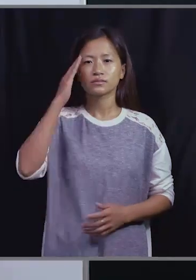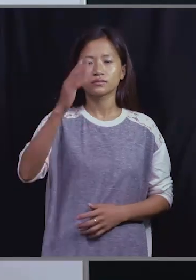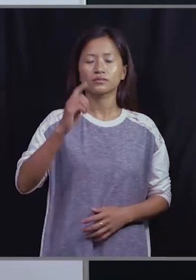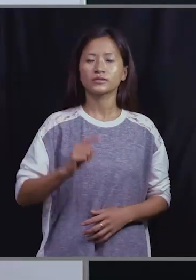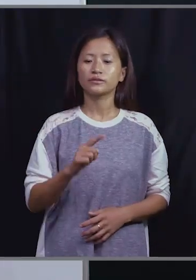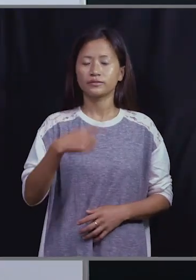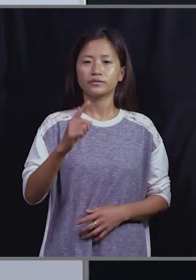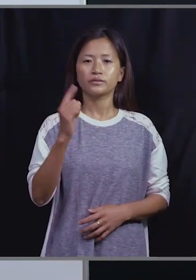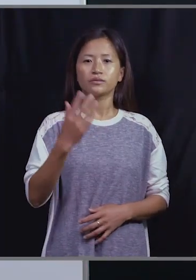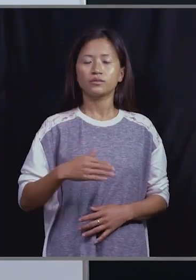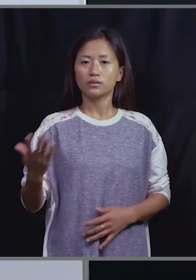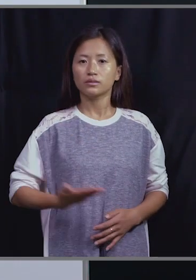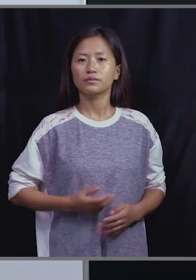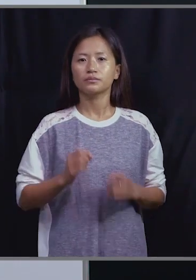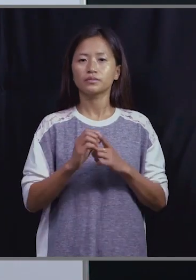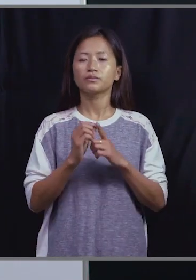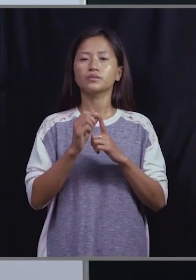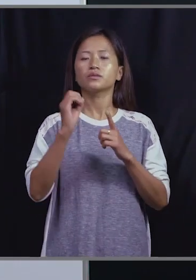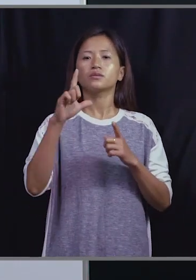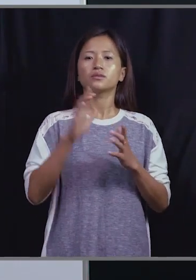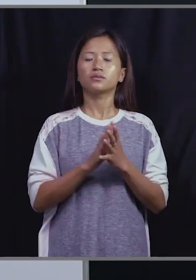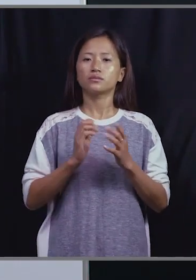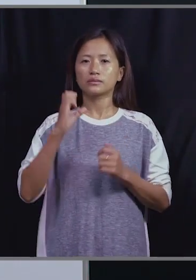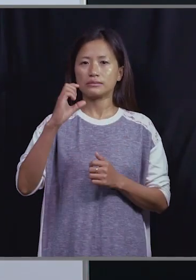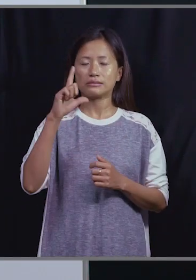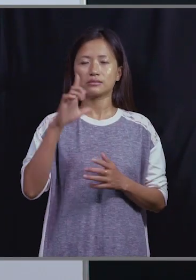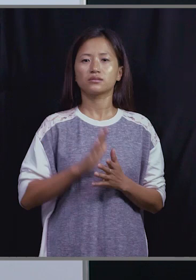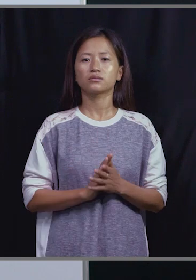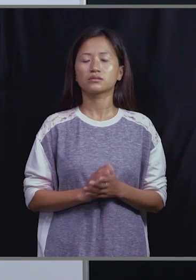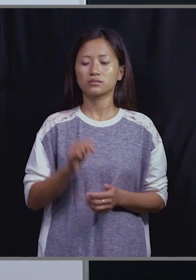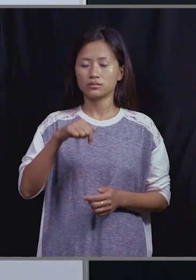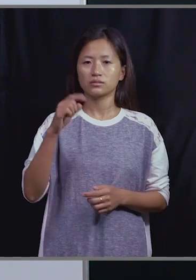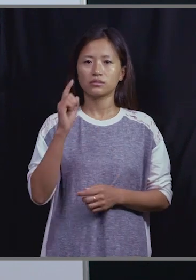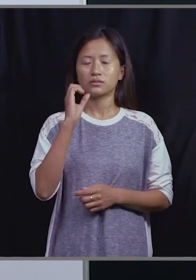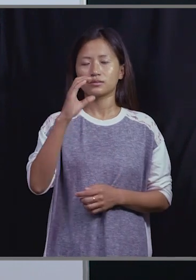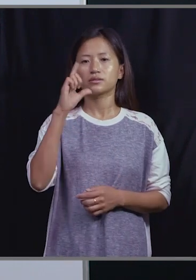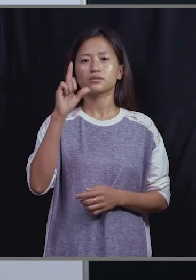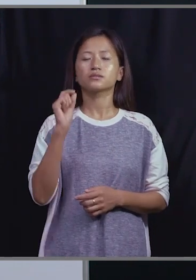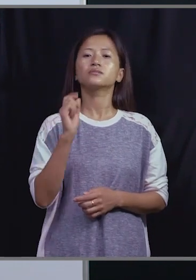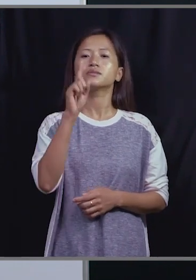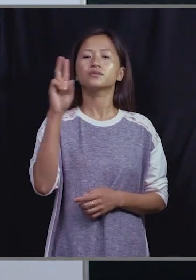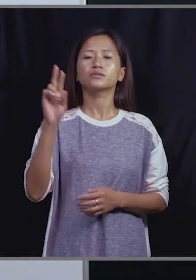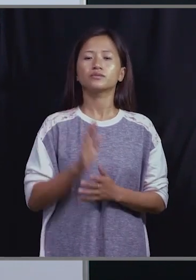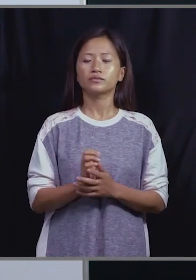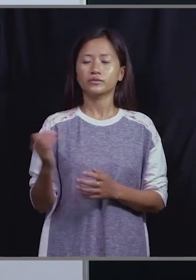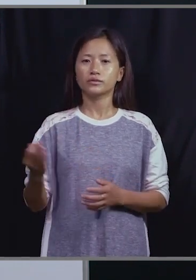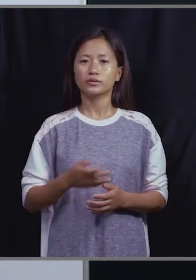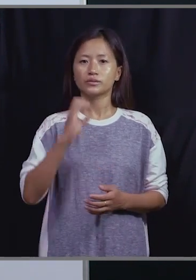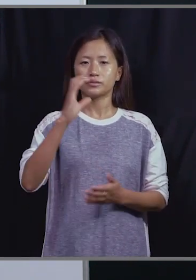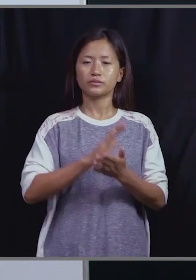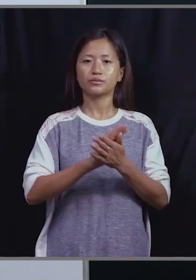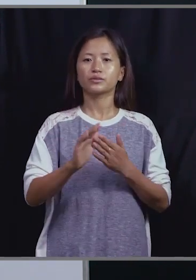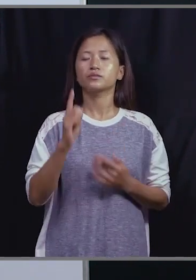Hello everyone, welcome to Political Science class, and today we'll start on class 12, a new chapter that is on